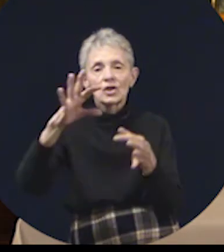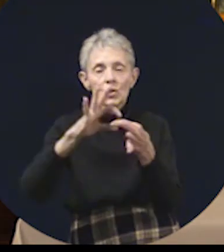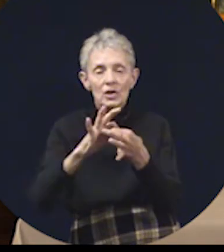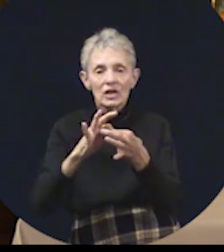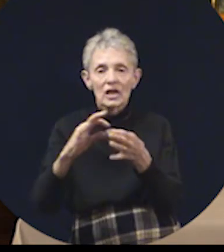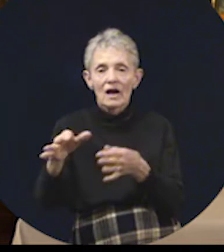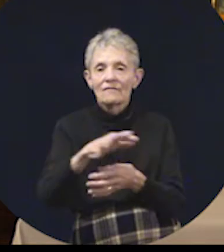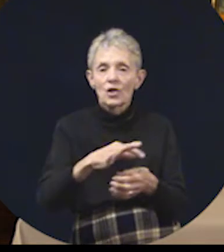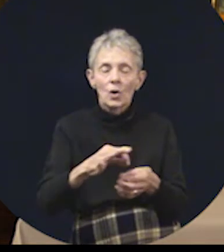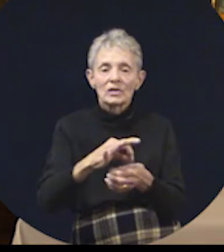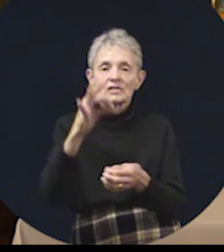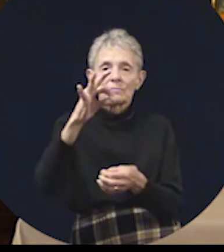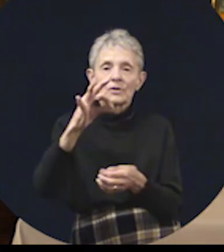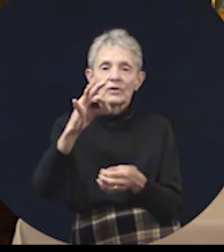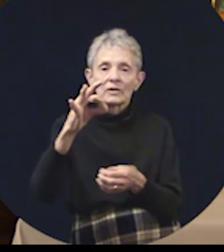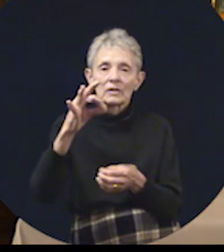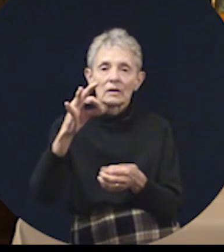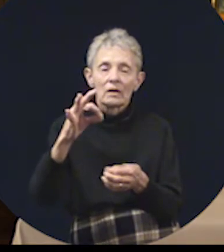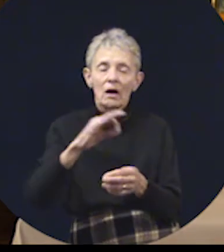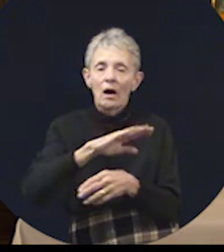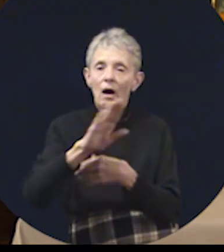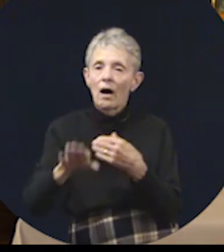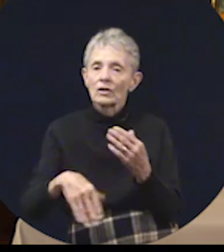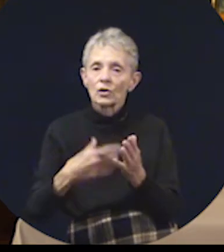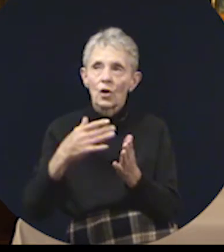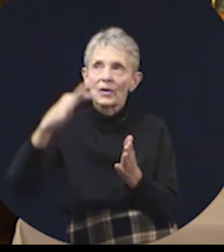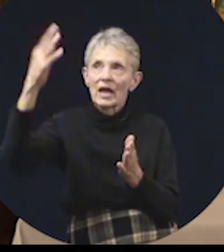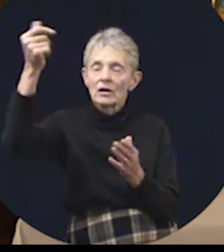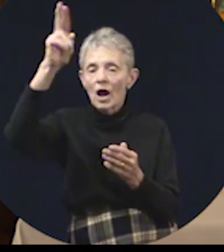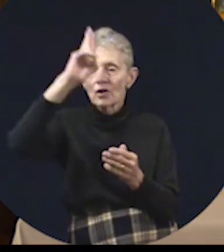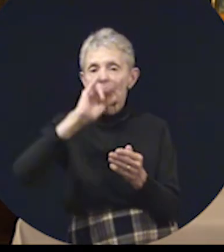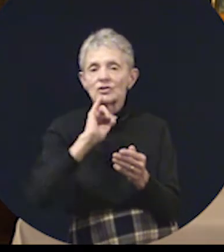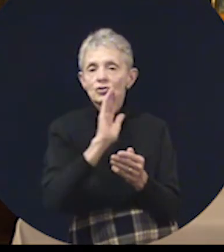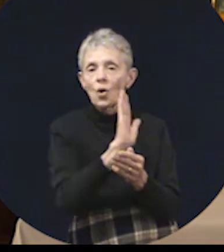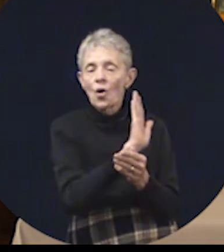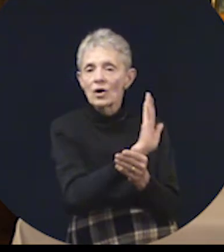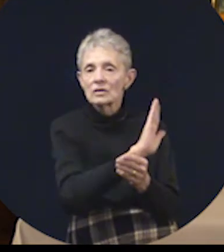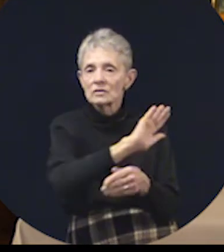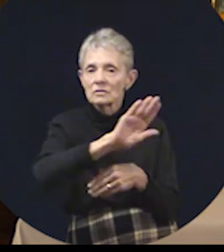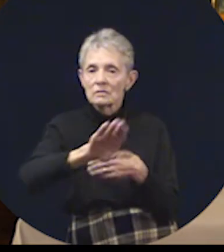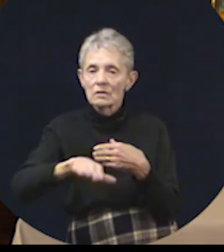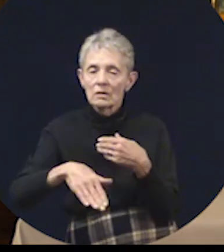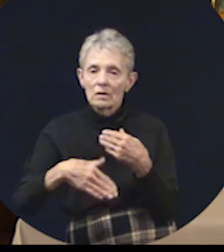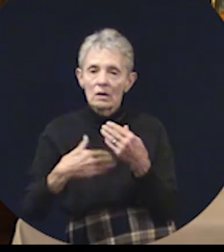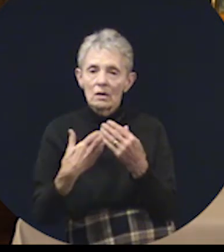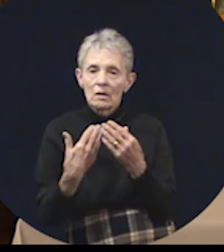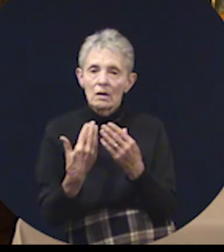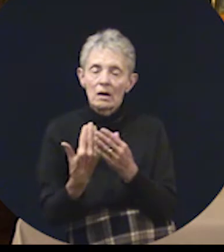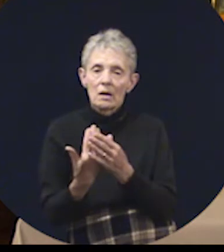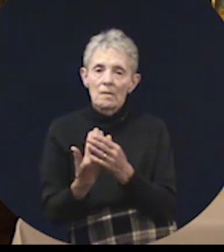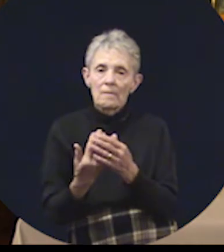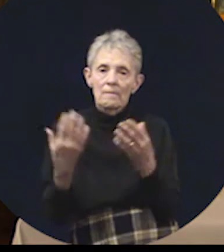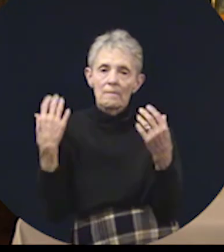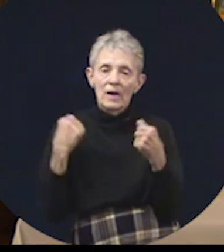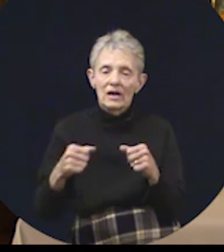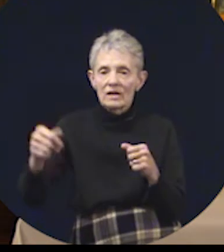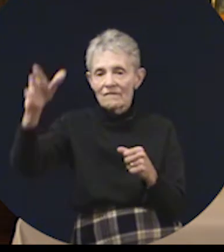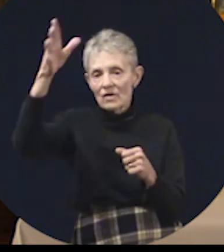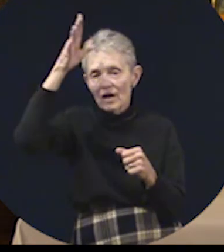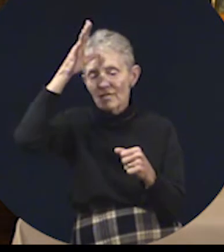the Holy Spirit, all glory and honor is yours, forever